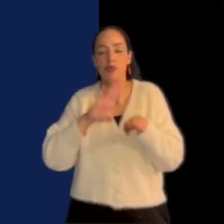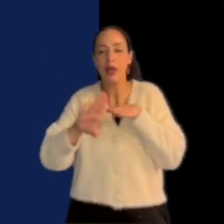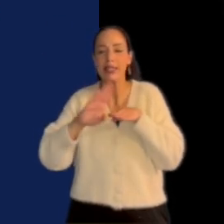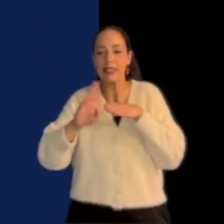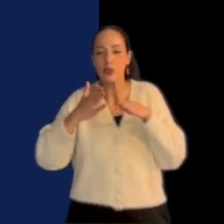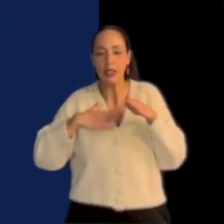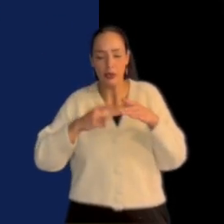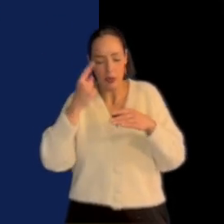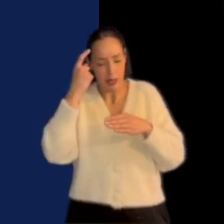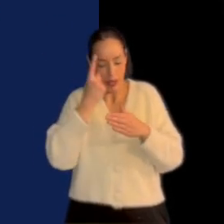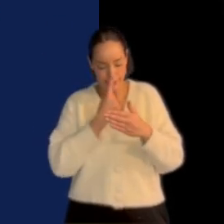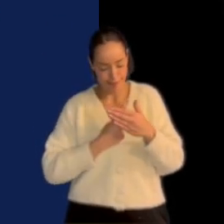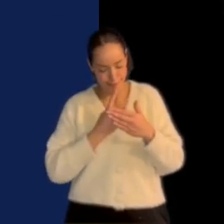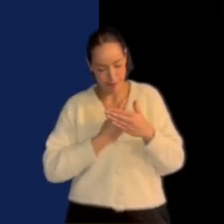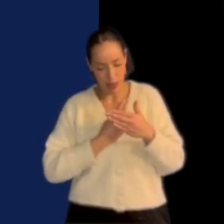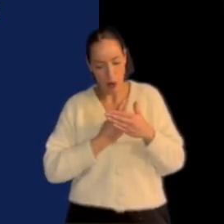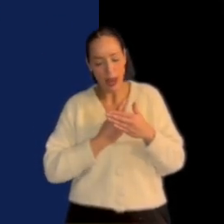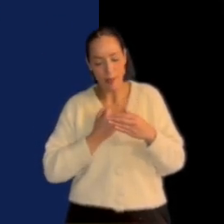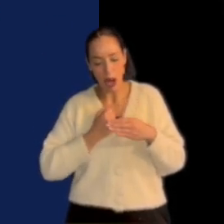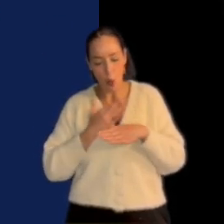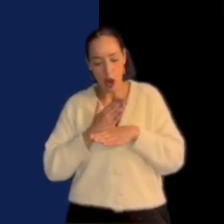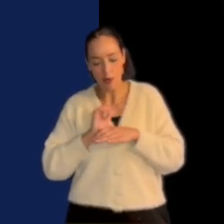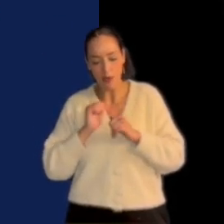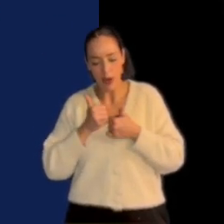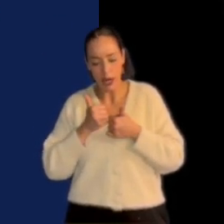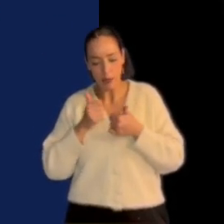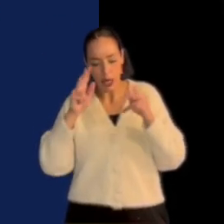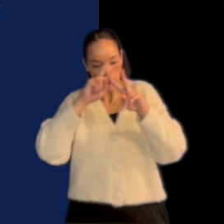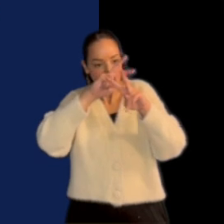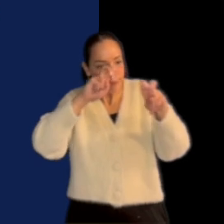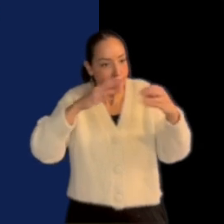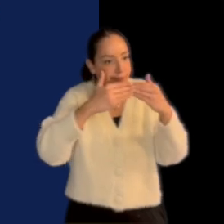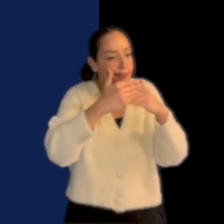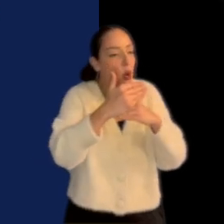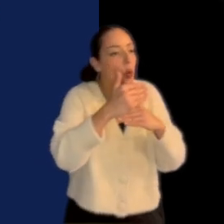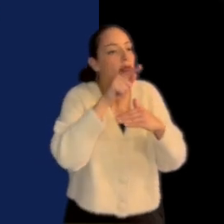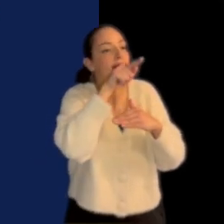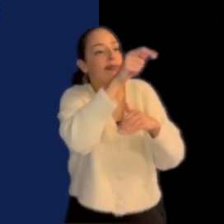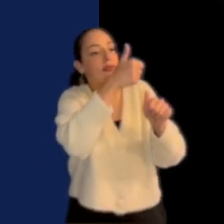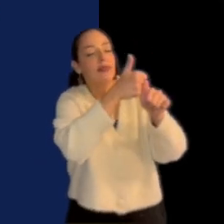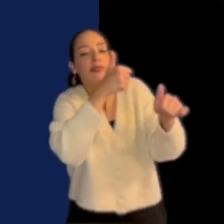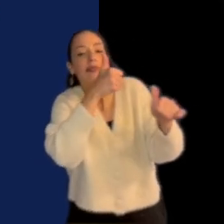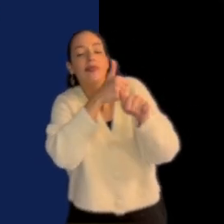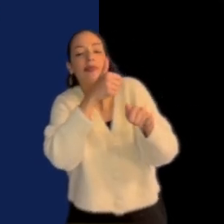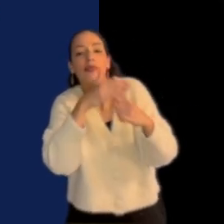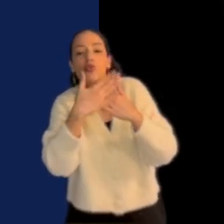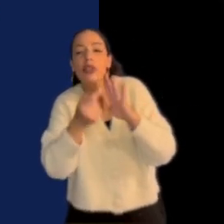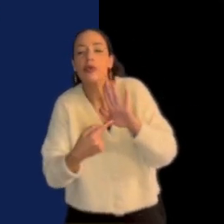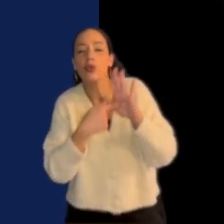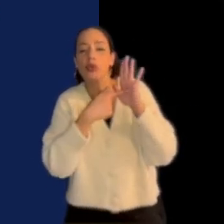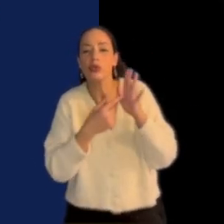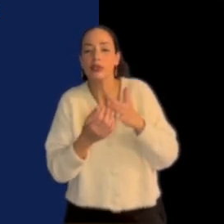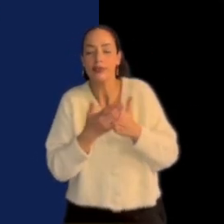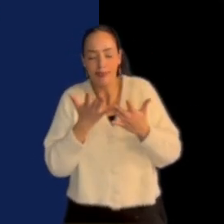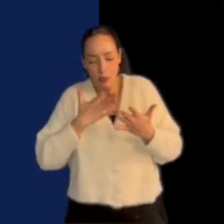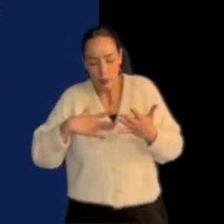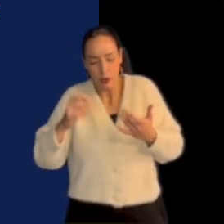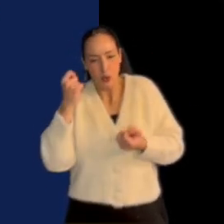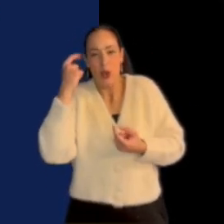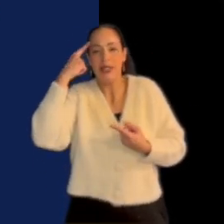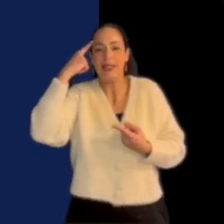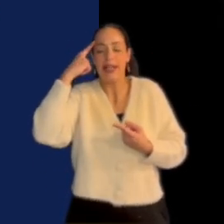effects. Perhaps most significantly, it also asks for our understanding and the recognition that systems and organisations are